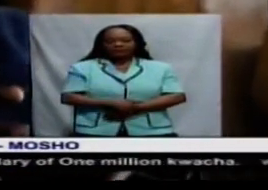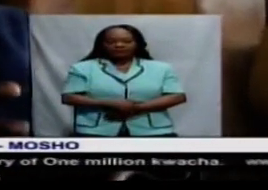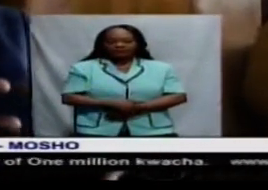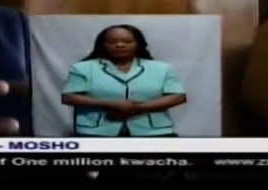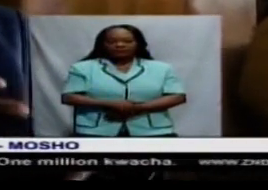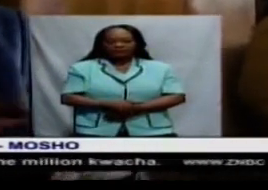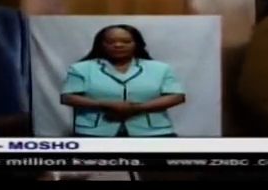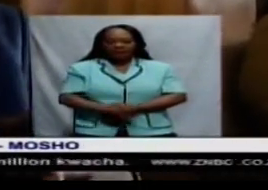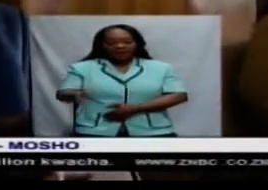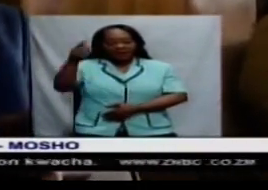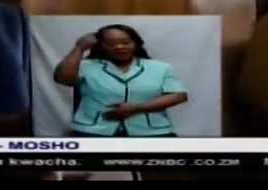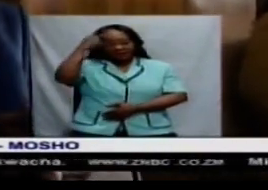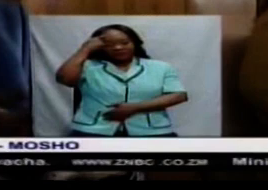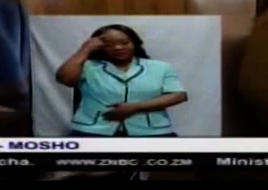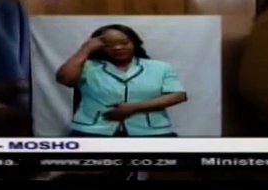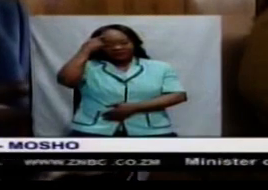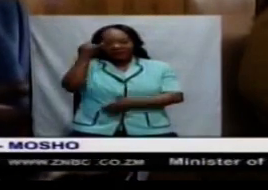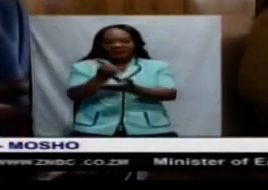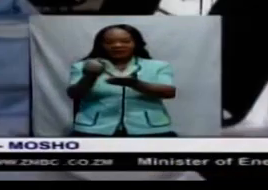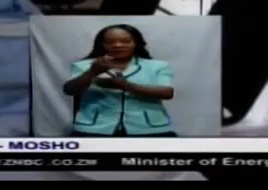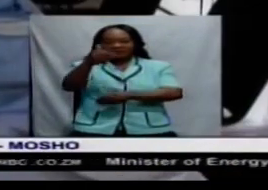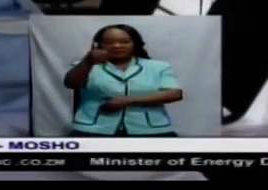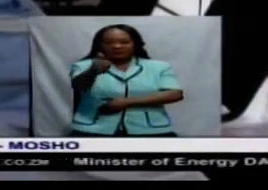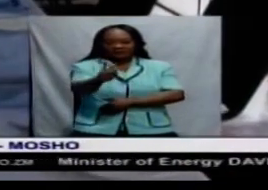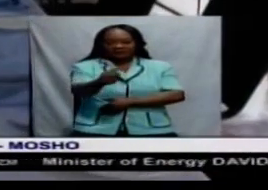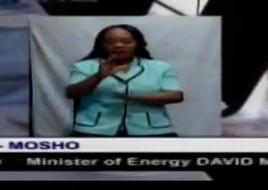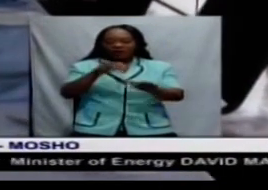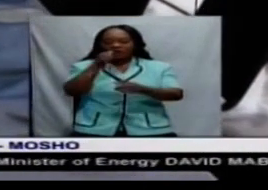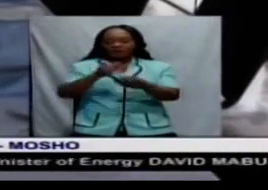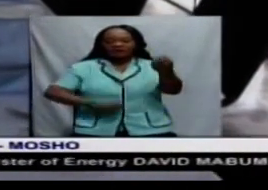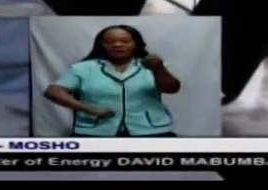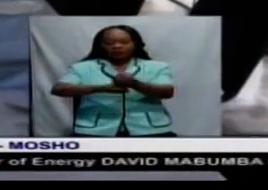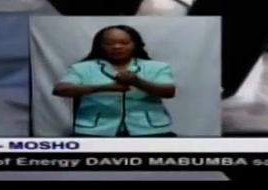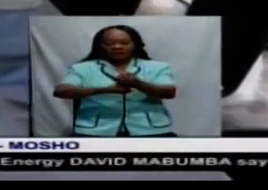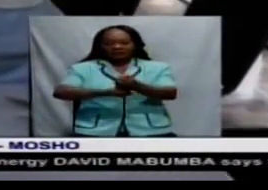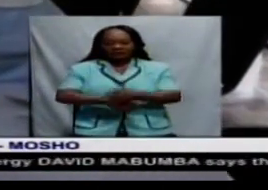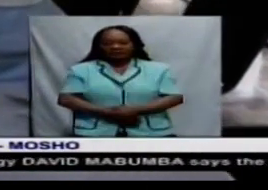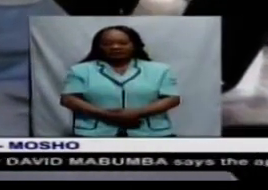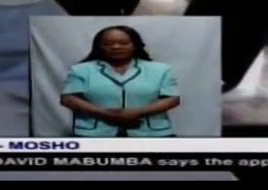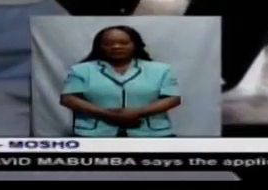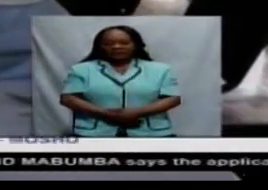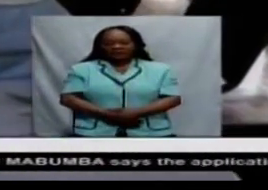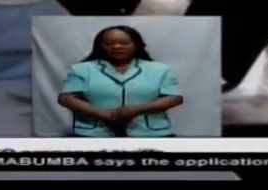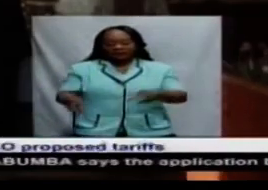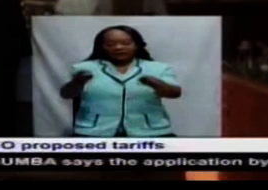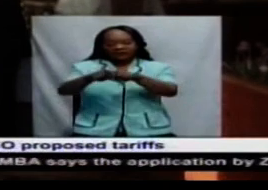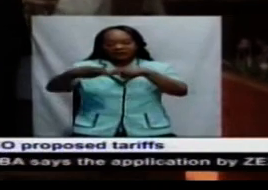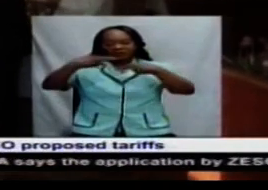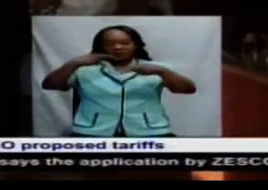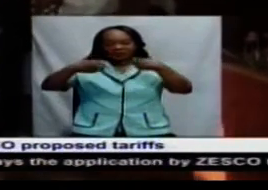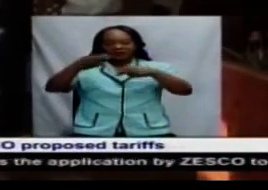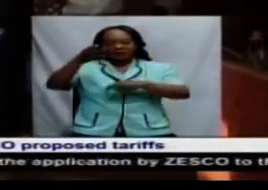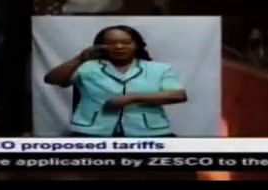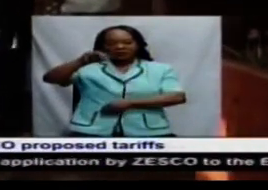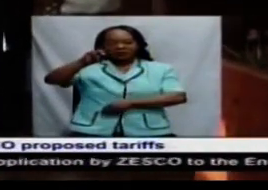government institutions themselves have not been supportive of the Mukuba Hotel. Our